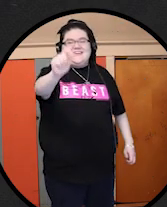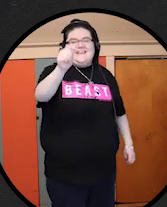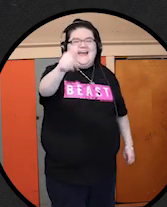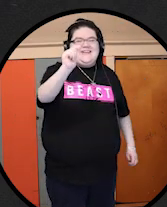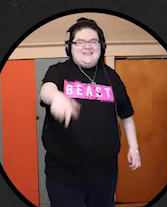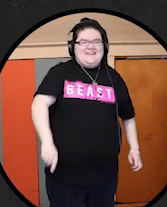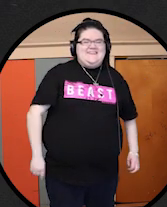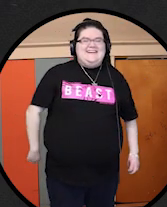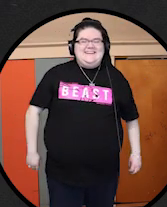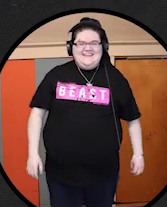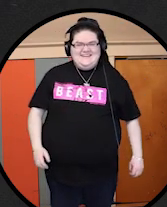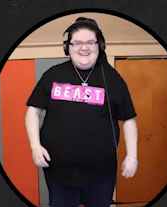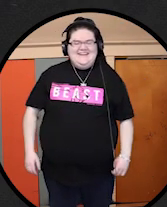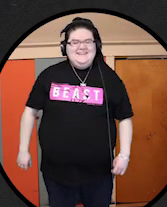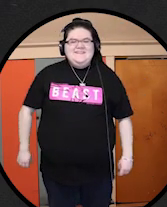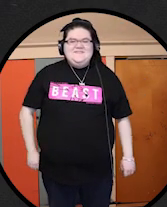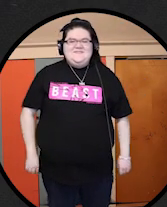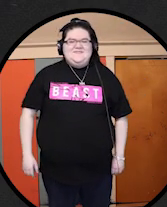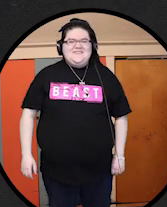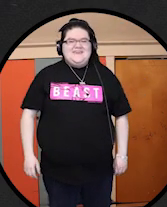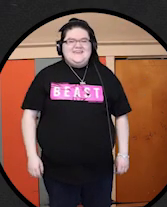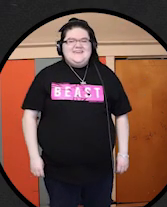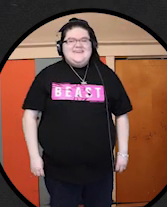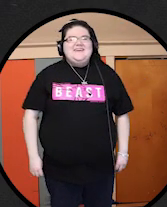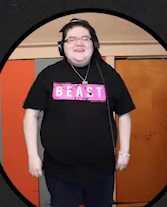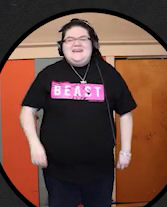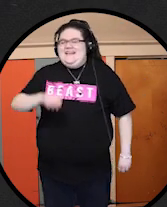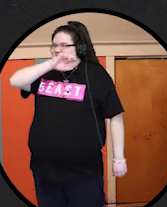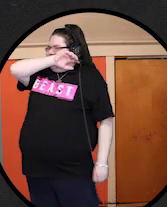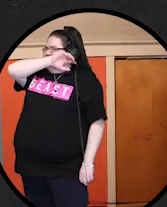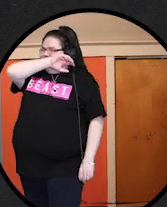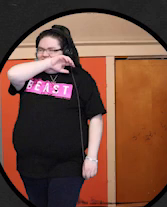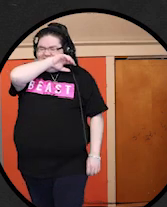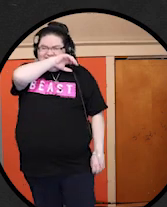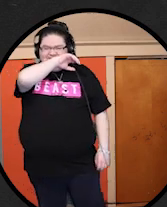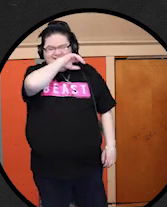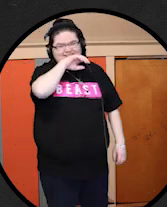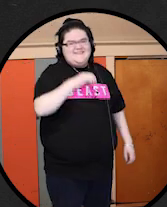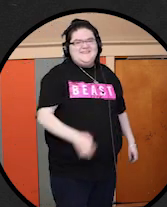I killed myself! For you, Harry. For you, Andy.